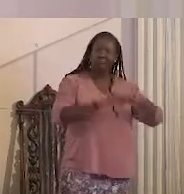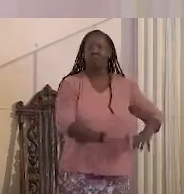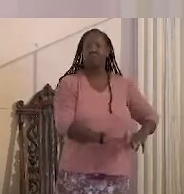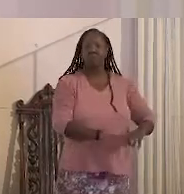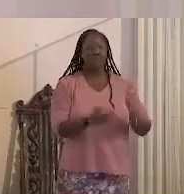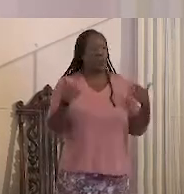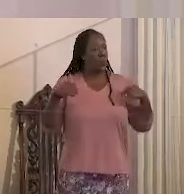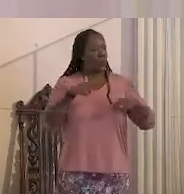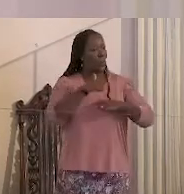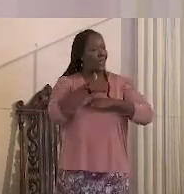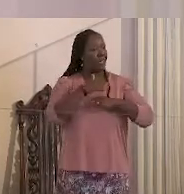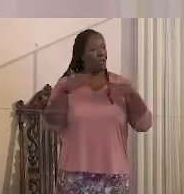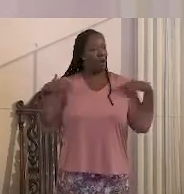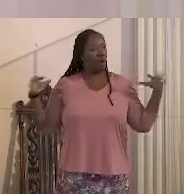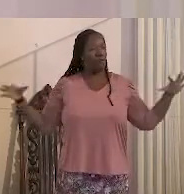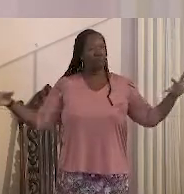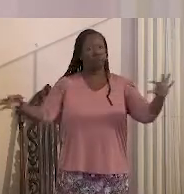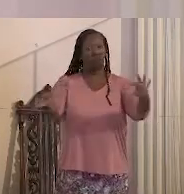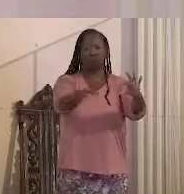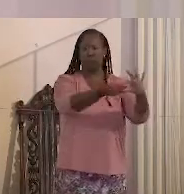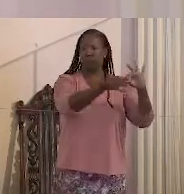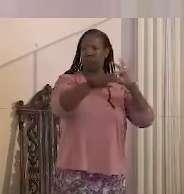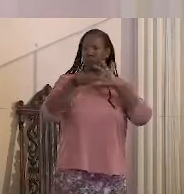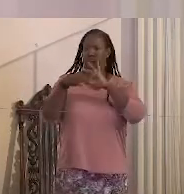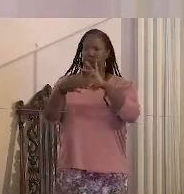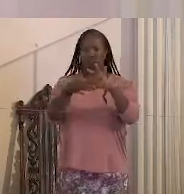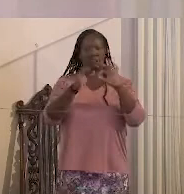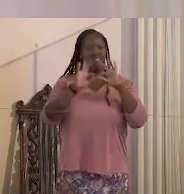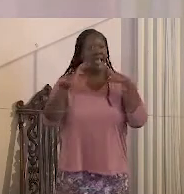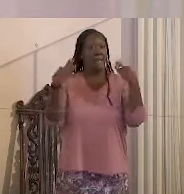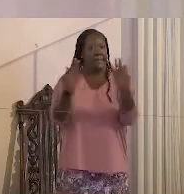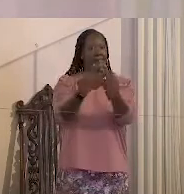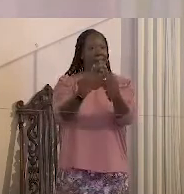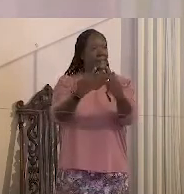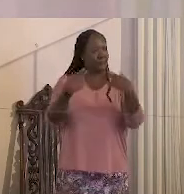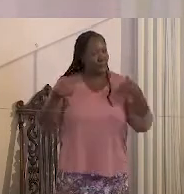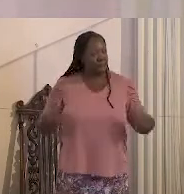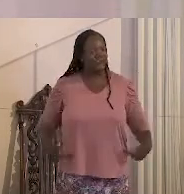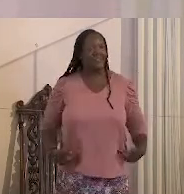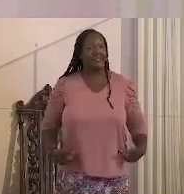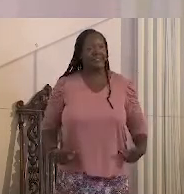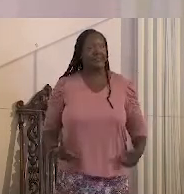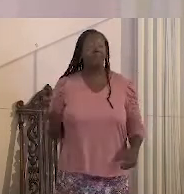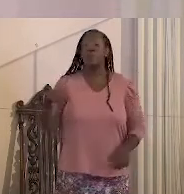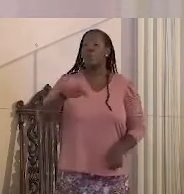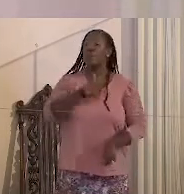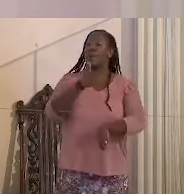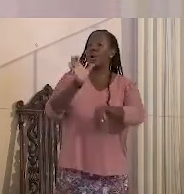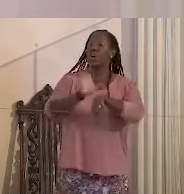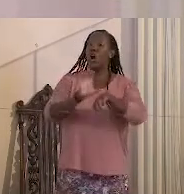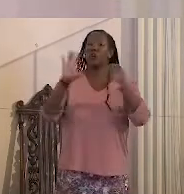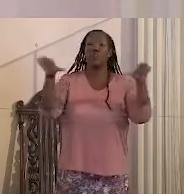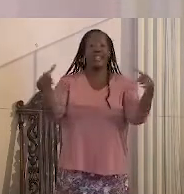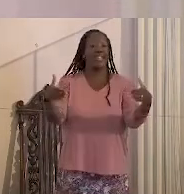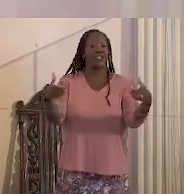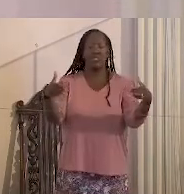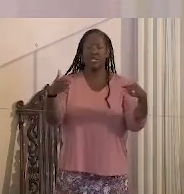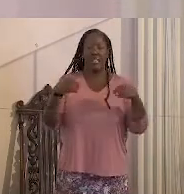part of one human family. And we're a congregation that's no